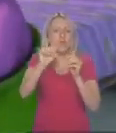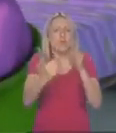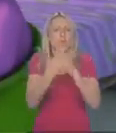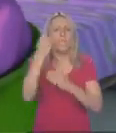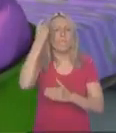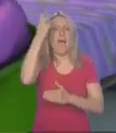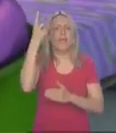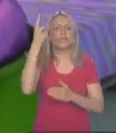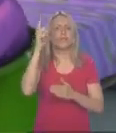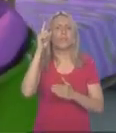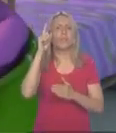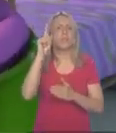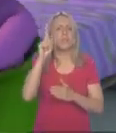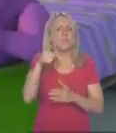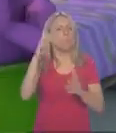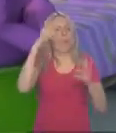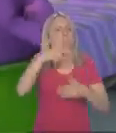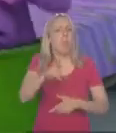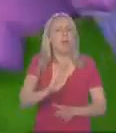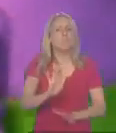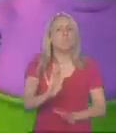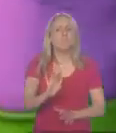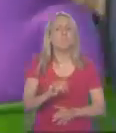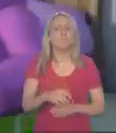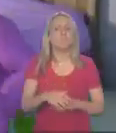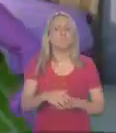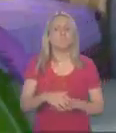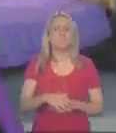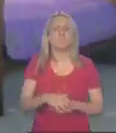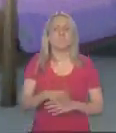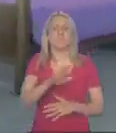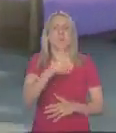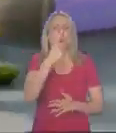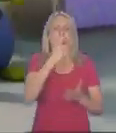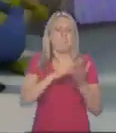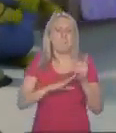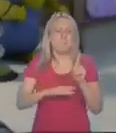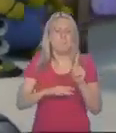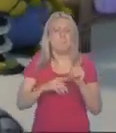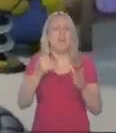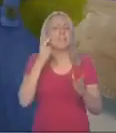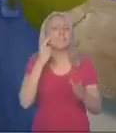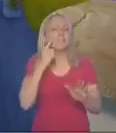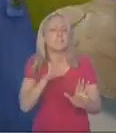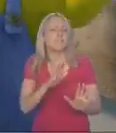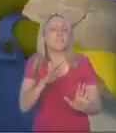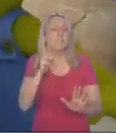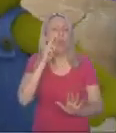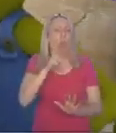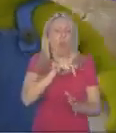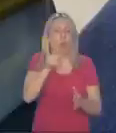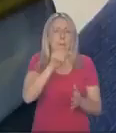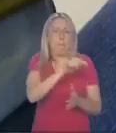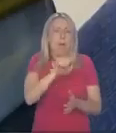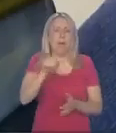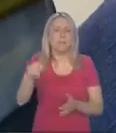to fix his new invention, but that was the least of his Excuse me. worries. Just a moment. Very simple, really. Oh,